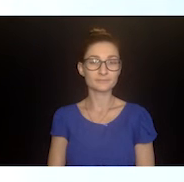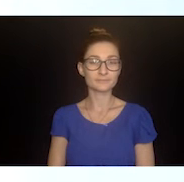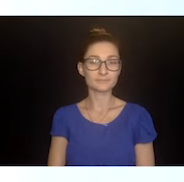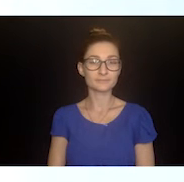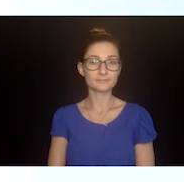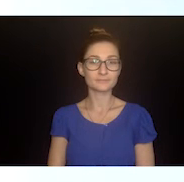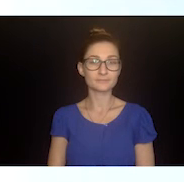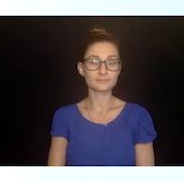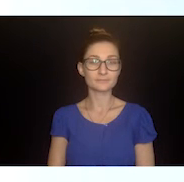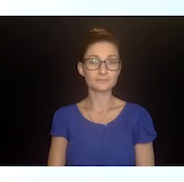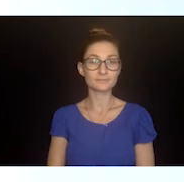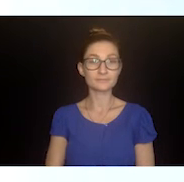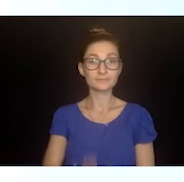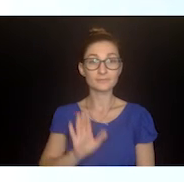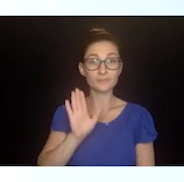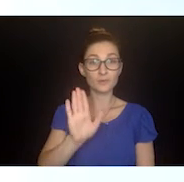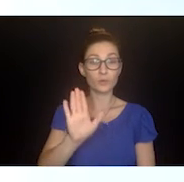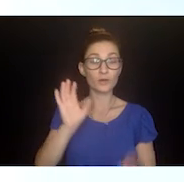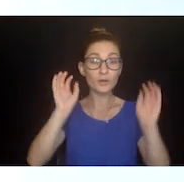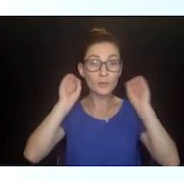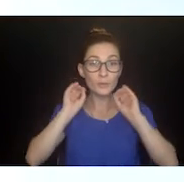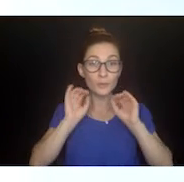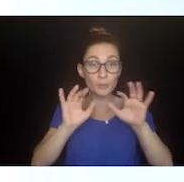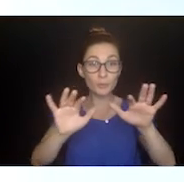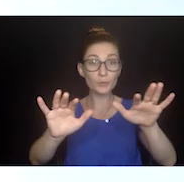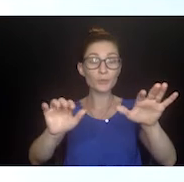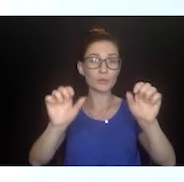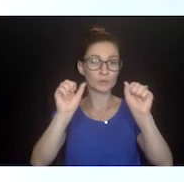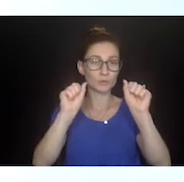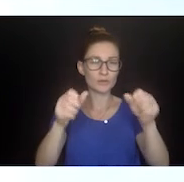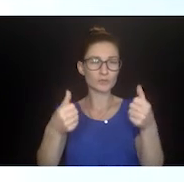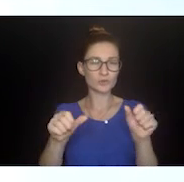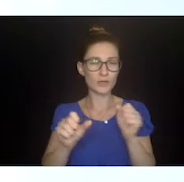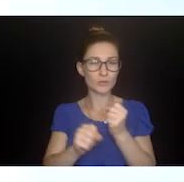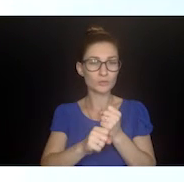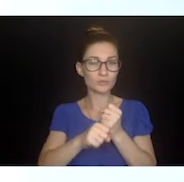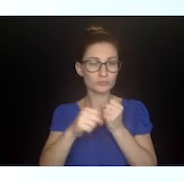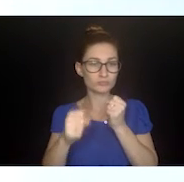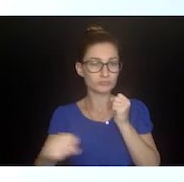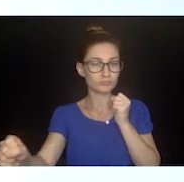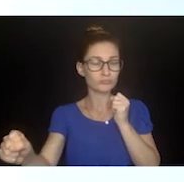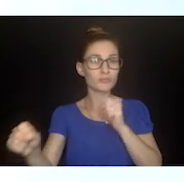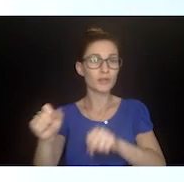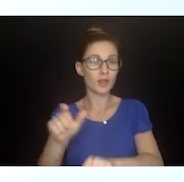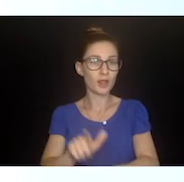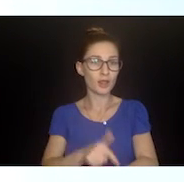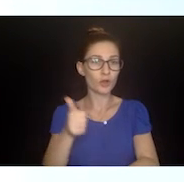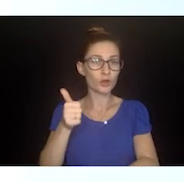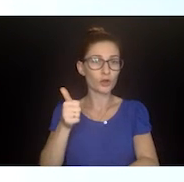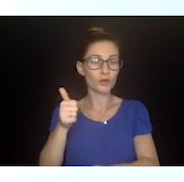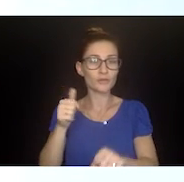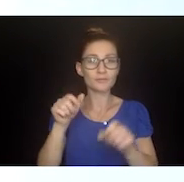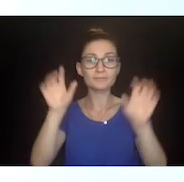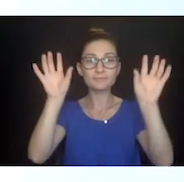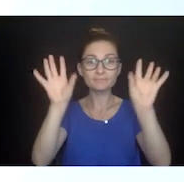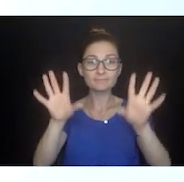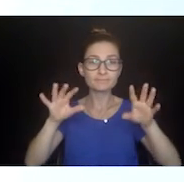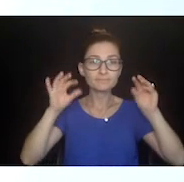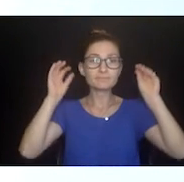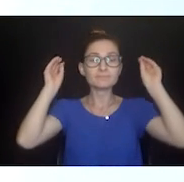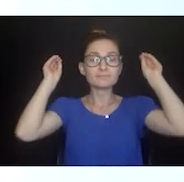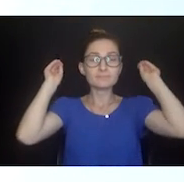You may want to make your exhalation slightly longer than your inhalation. So breathing in through your